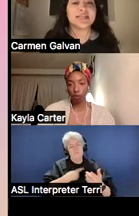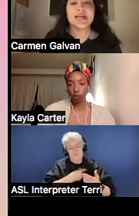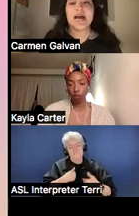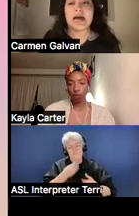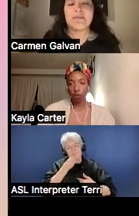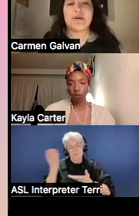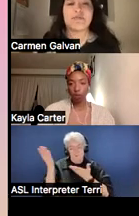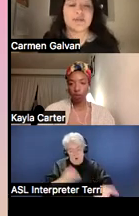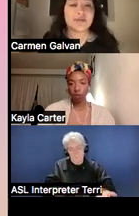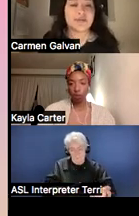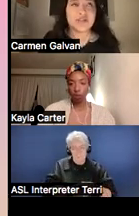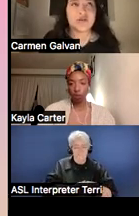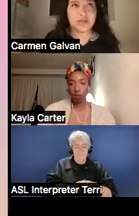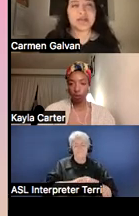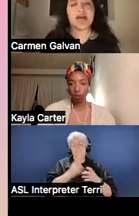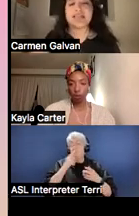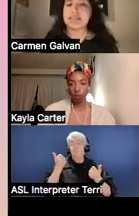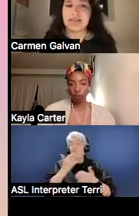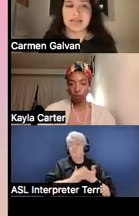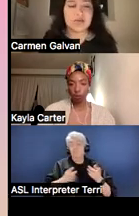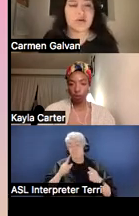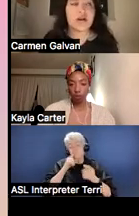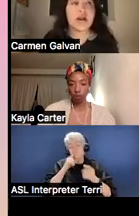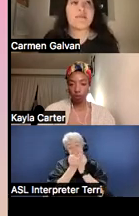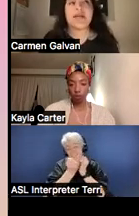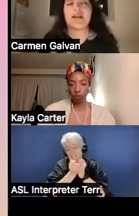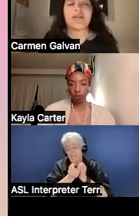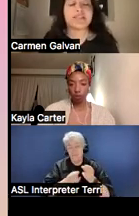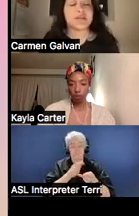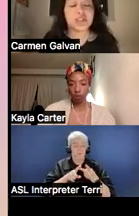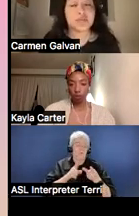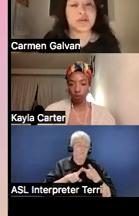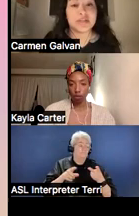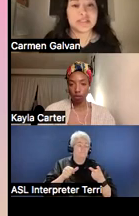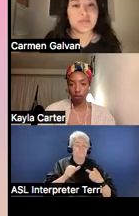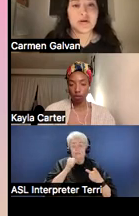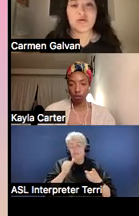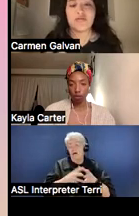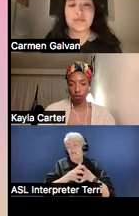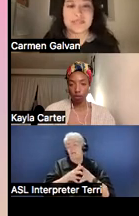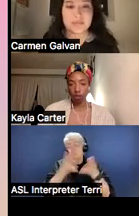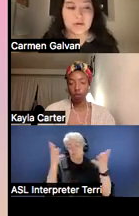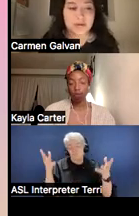us. But for those of us who may be isolated or may not have as much community